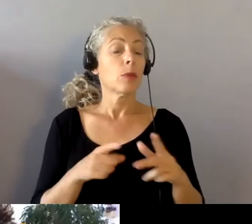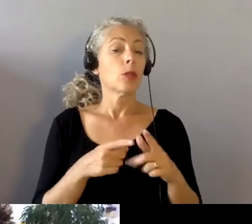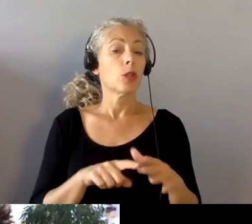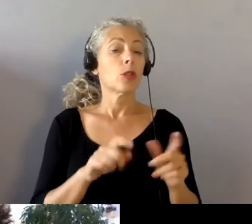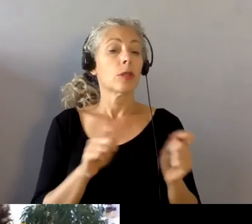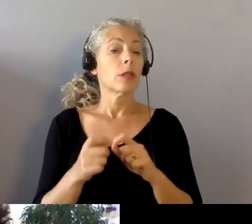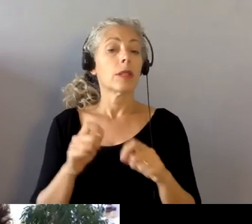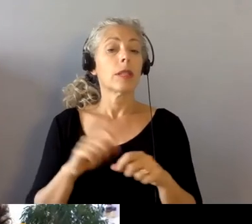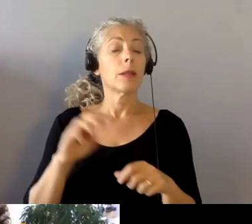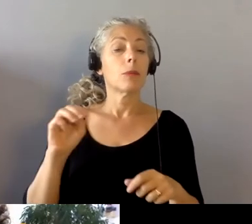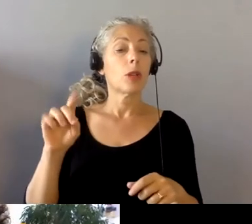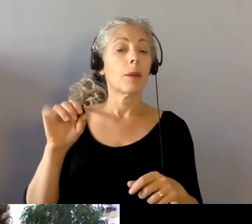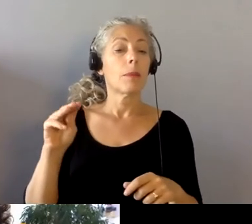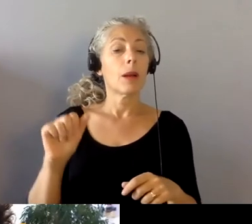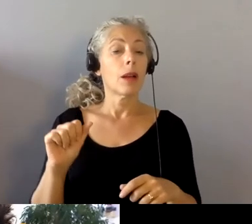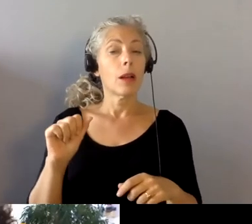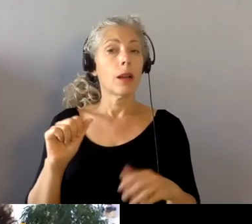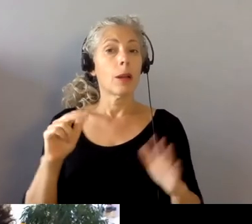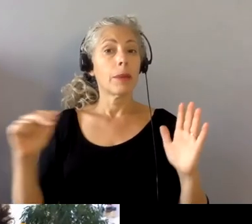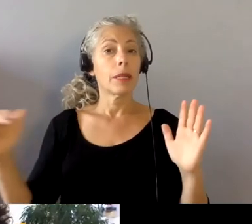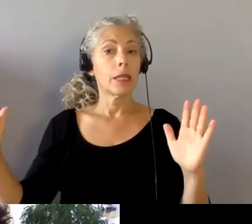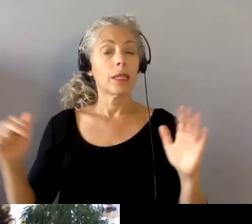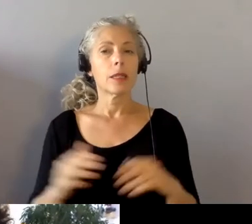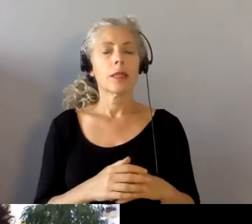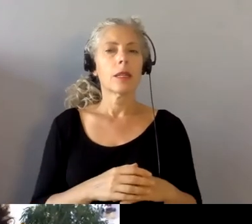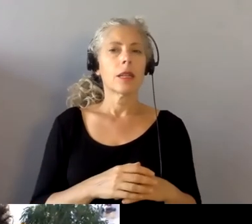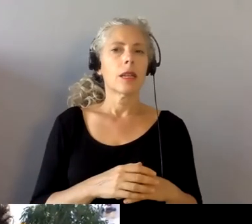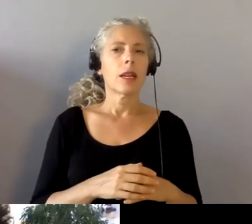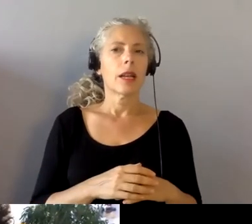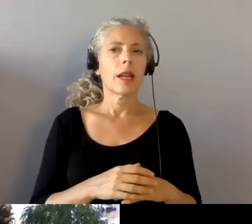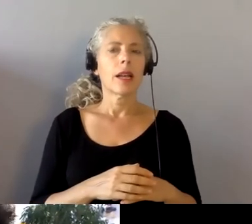Mogama paintings and really lift off the aperture or